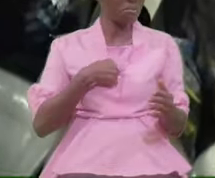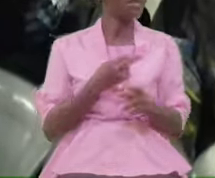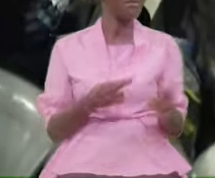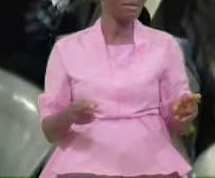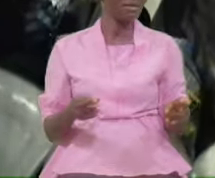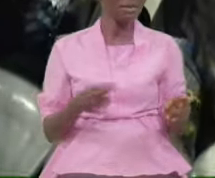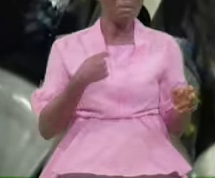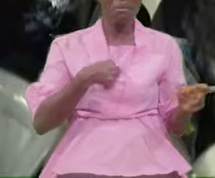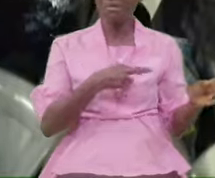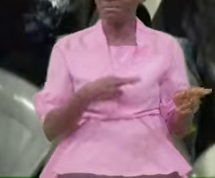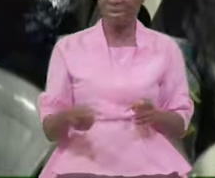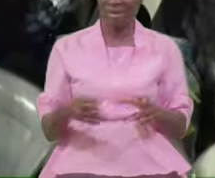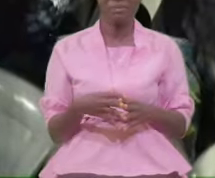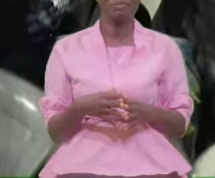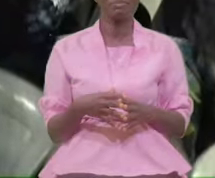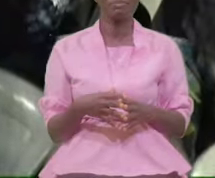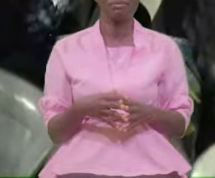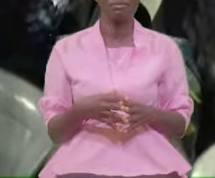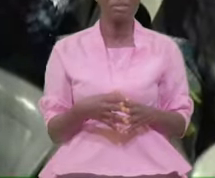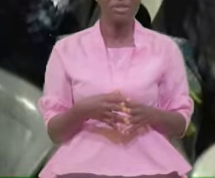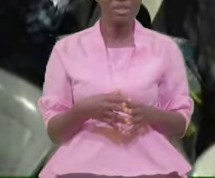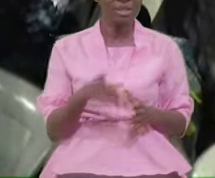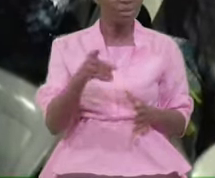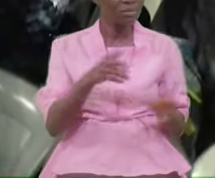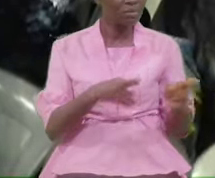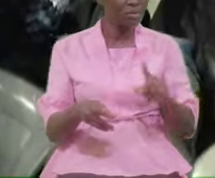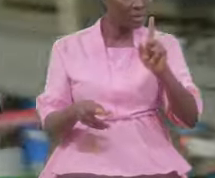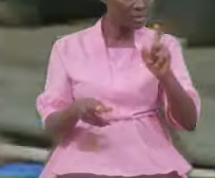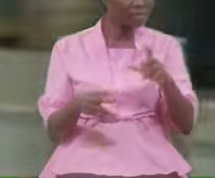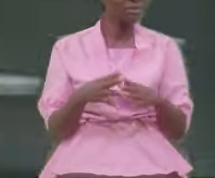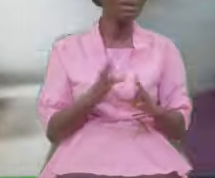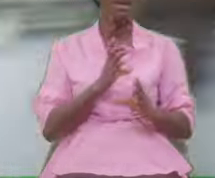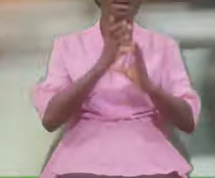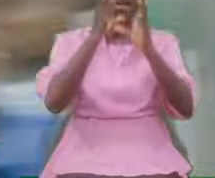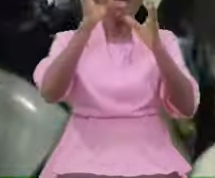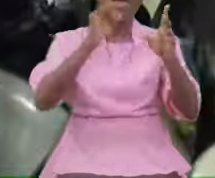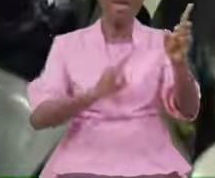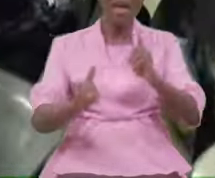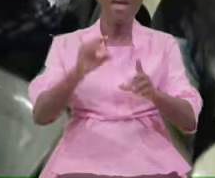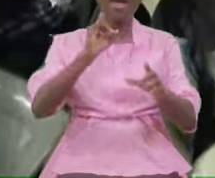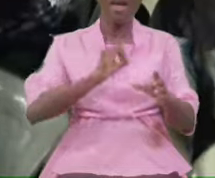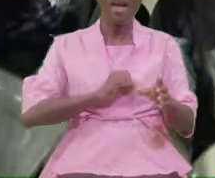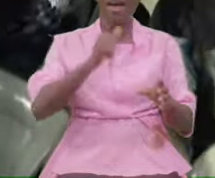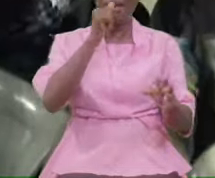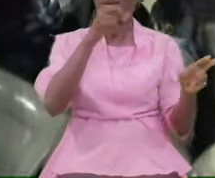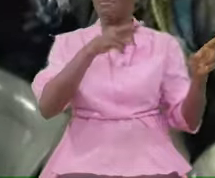ready let me hear you I am ready